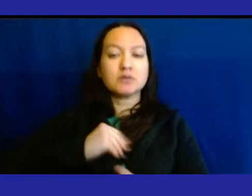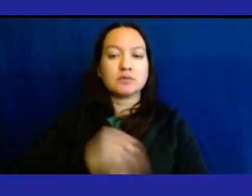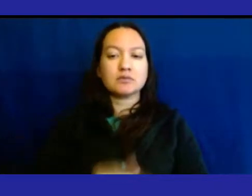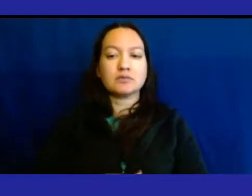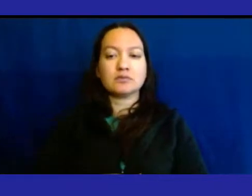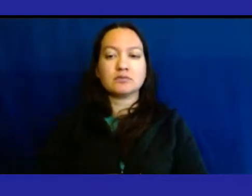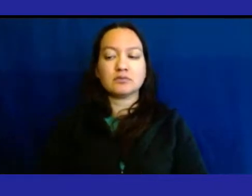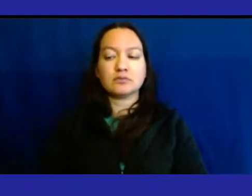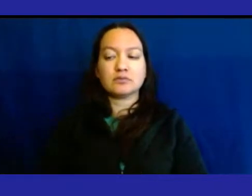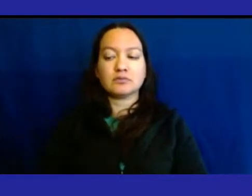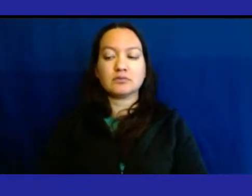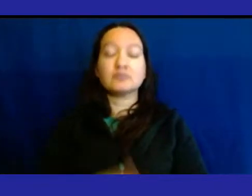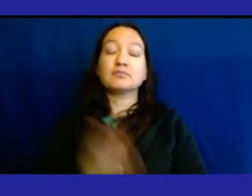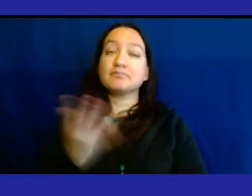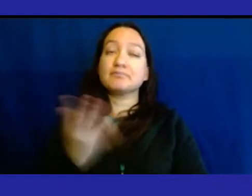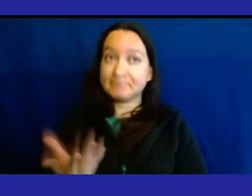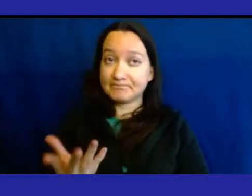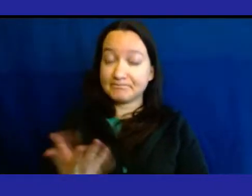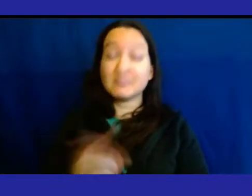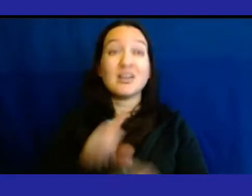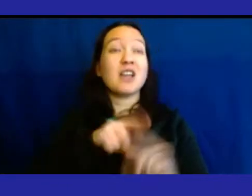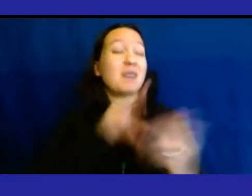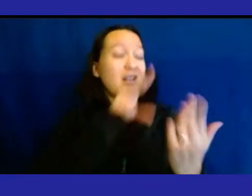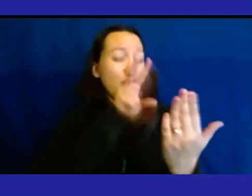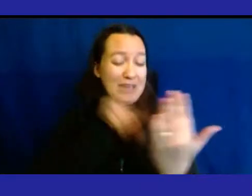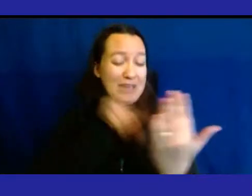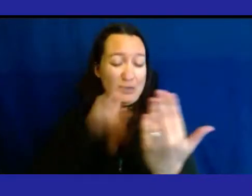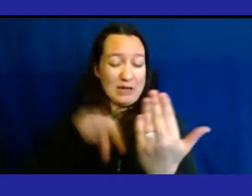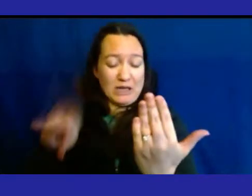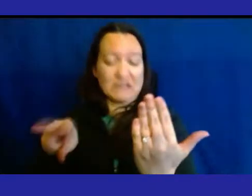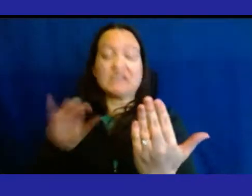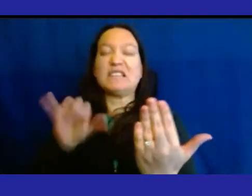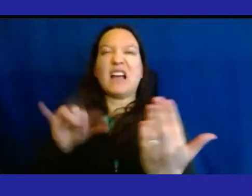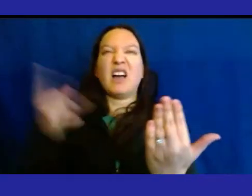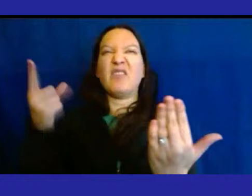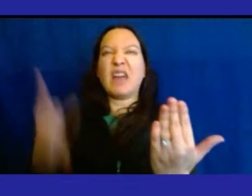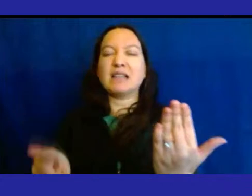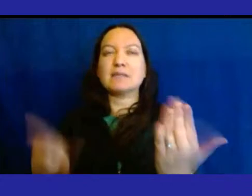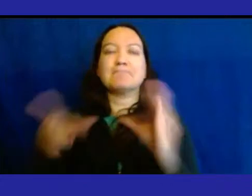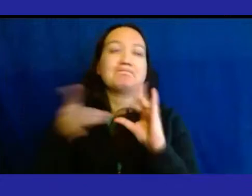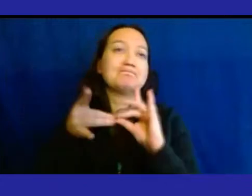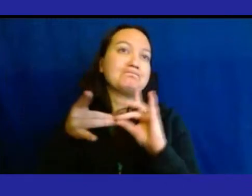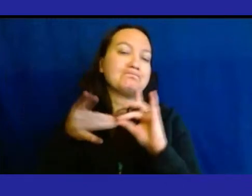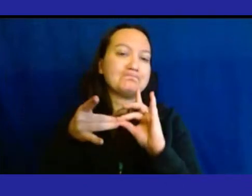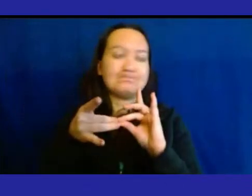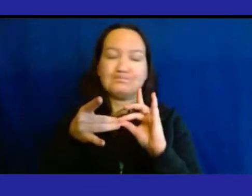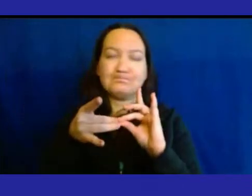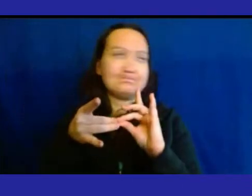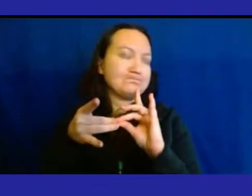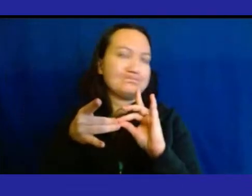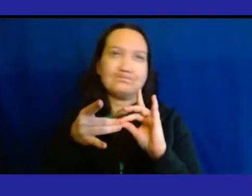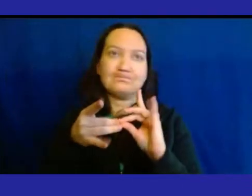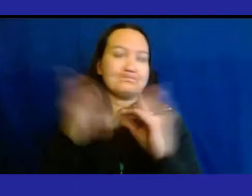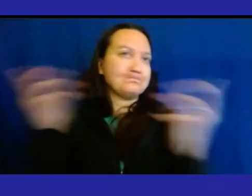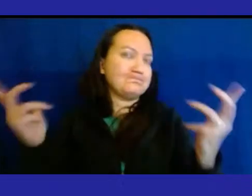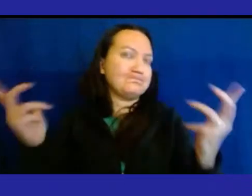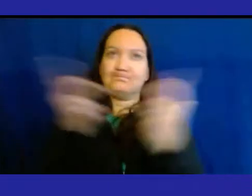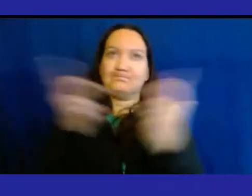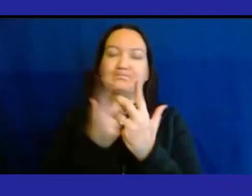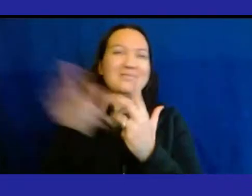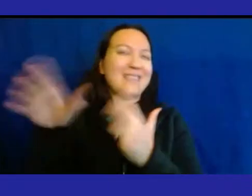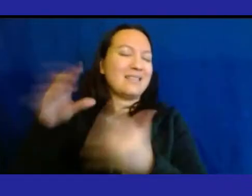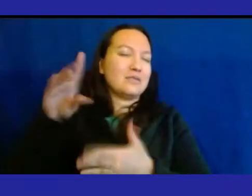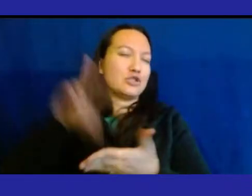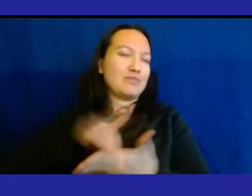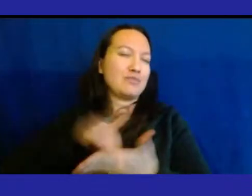endured. But then in reading what the events that they say occurred, it may not meet that level of discrimination under